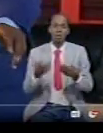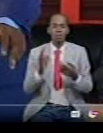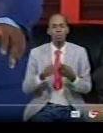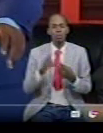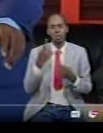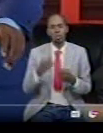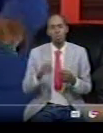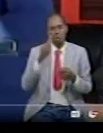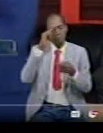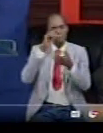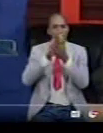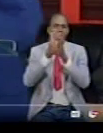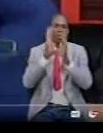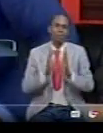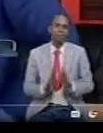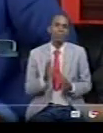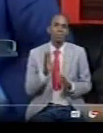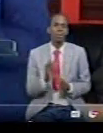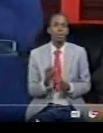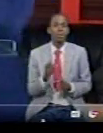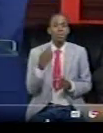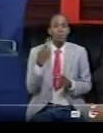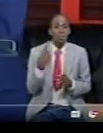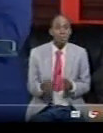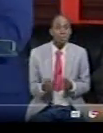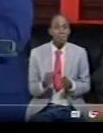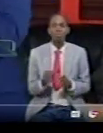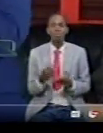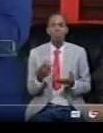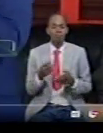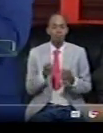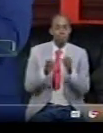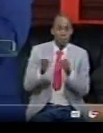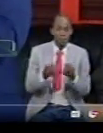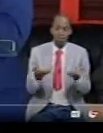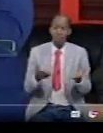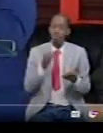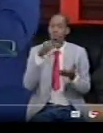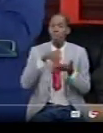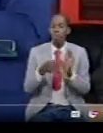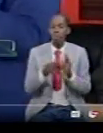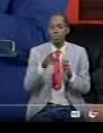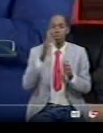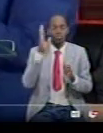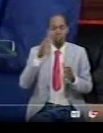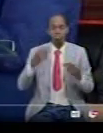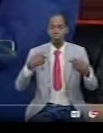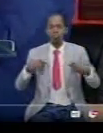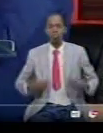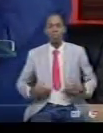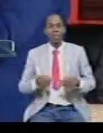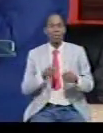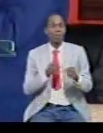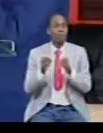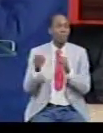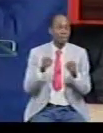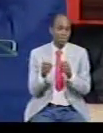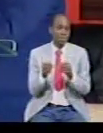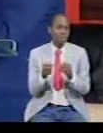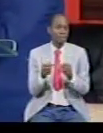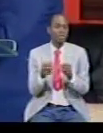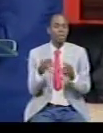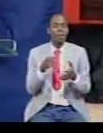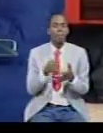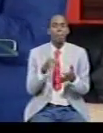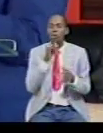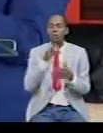unto the saints. The contention here does not mean that you are fighting. The contention here does not mean that you are